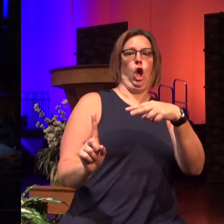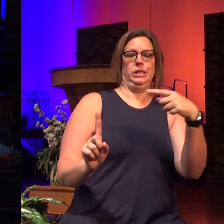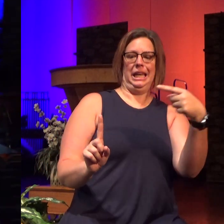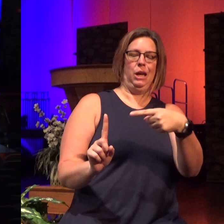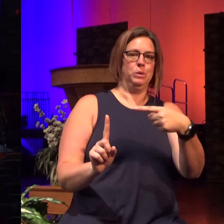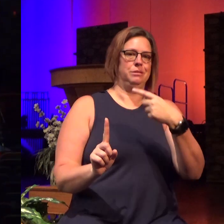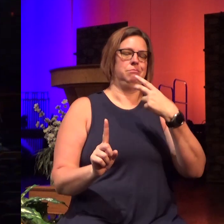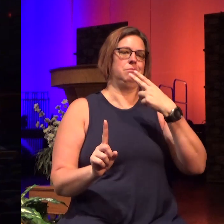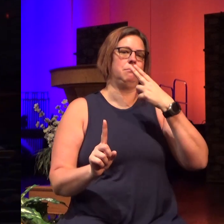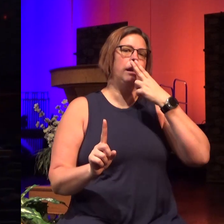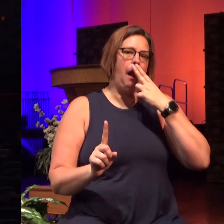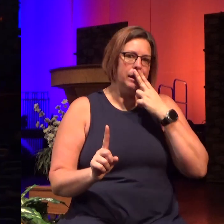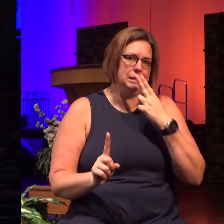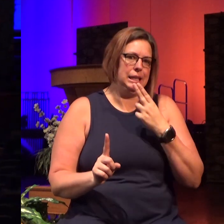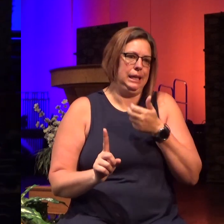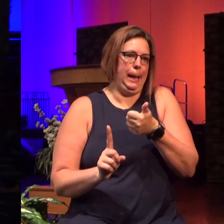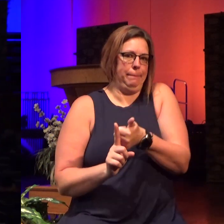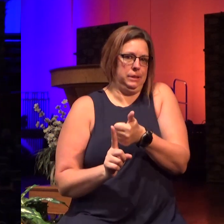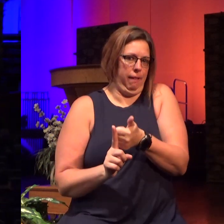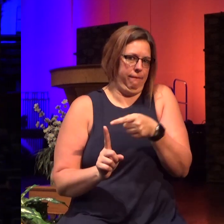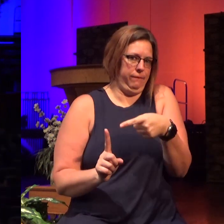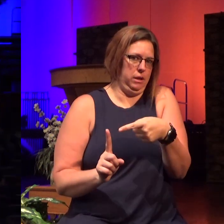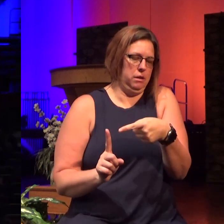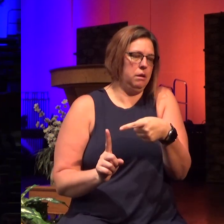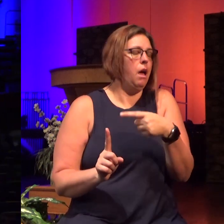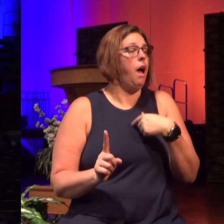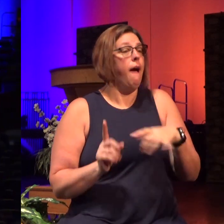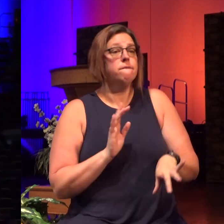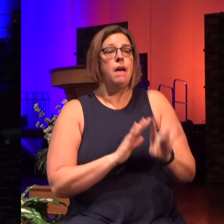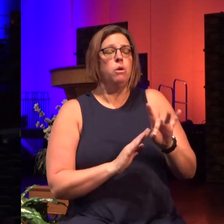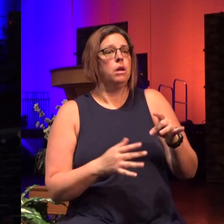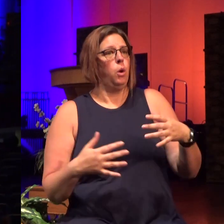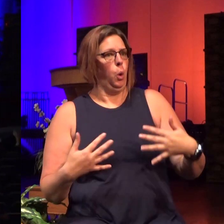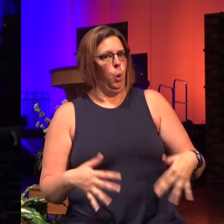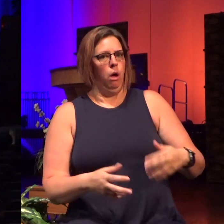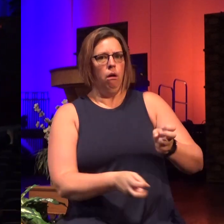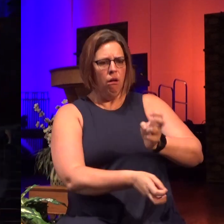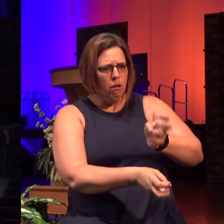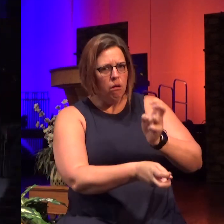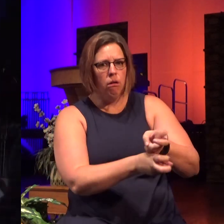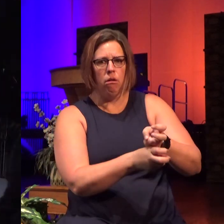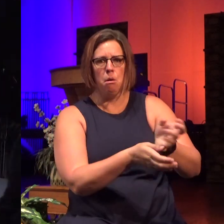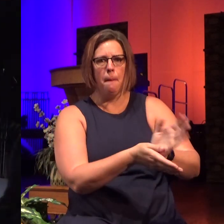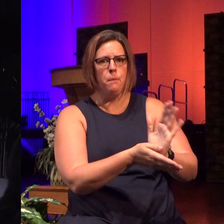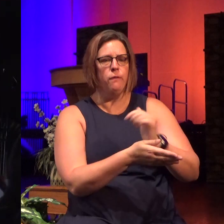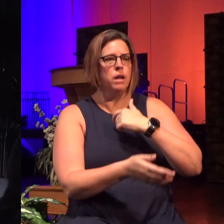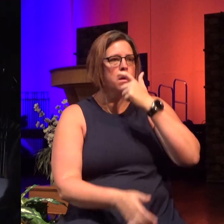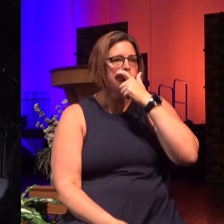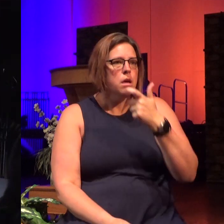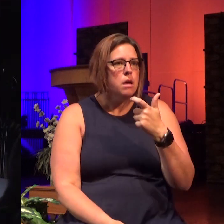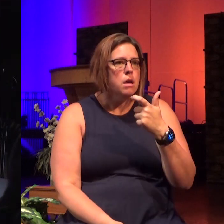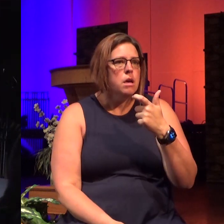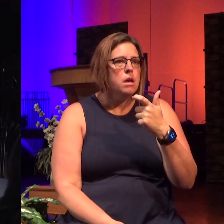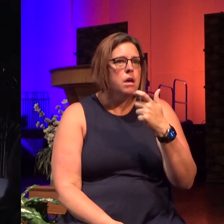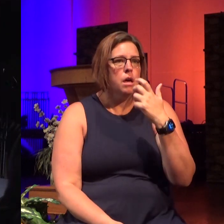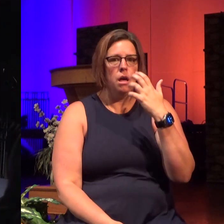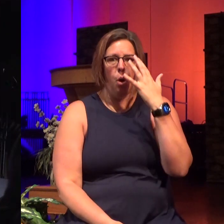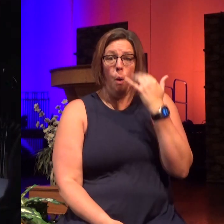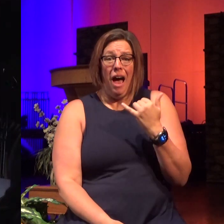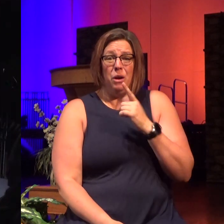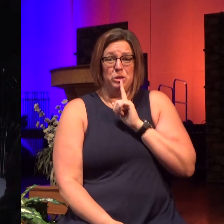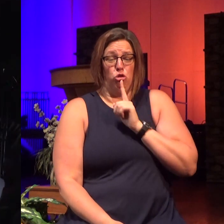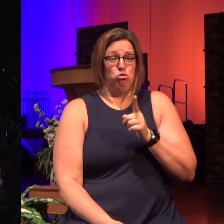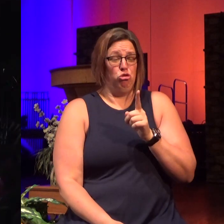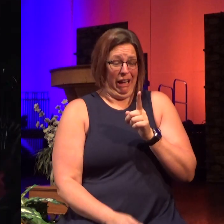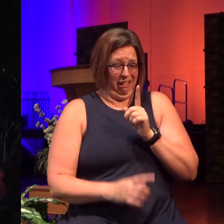this movie one time. I find it a very difficult movie to watch because it is so realistic in its violence. But